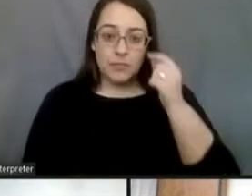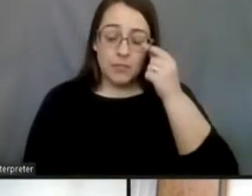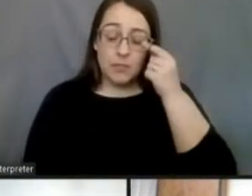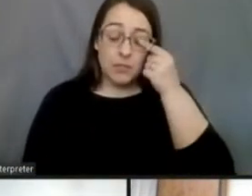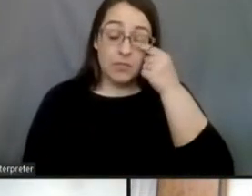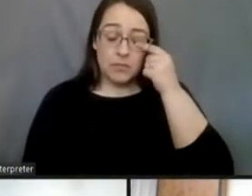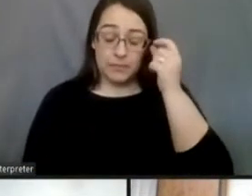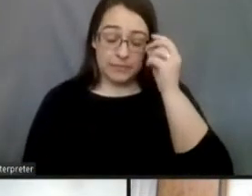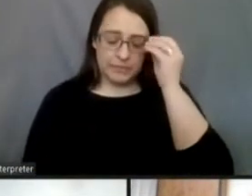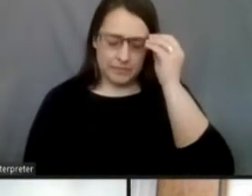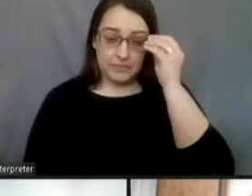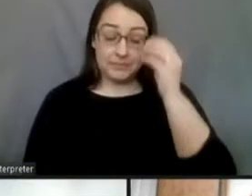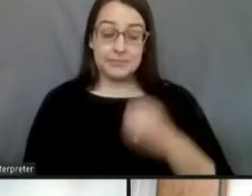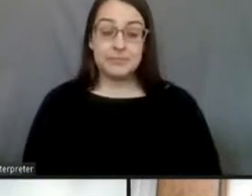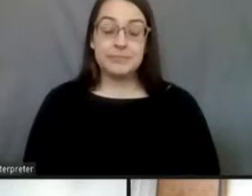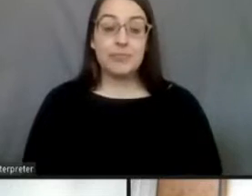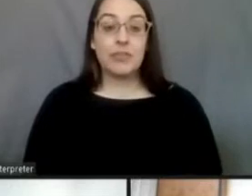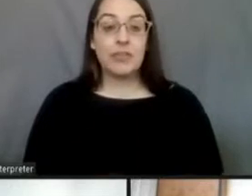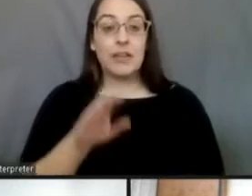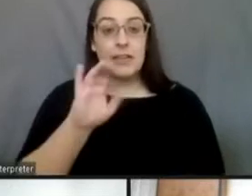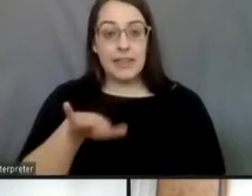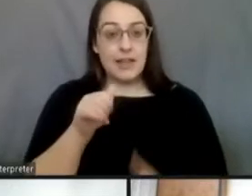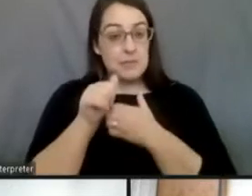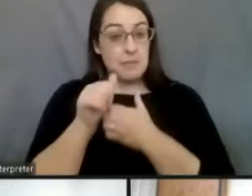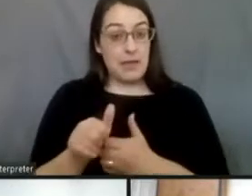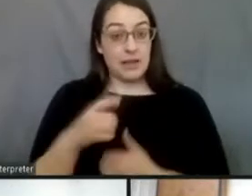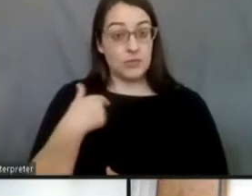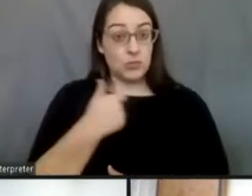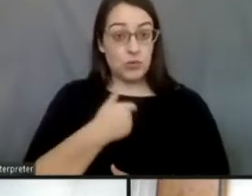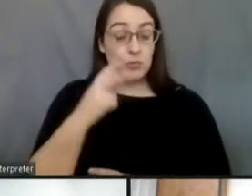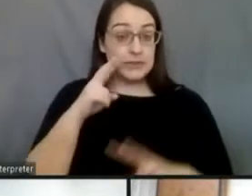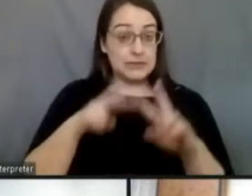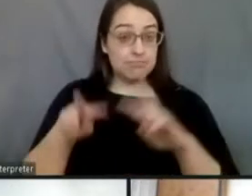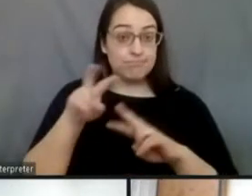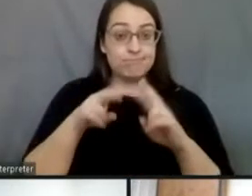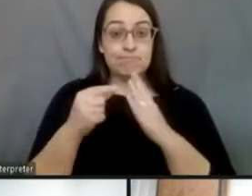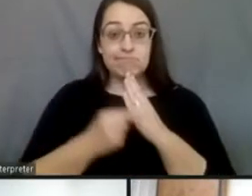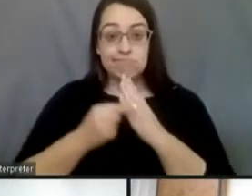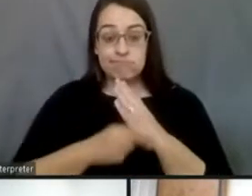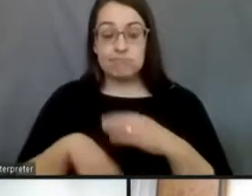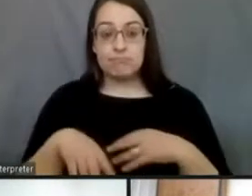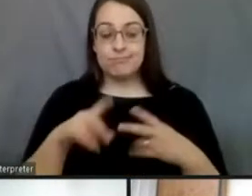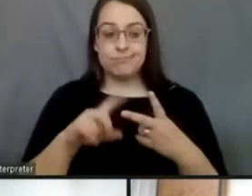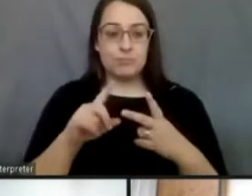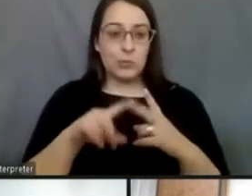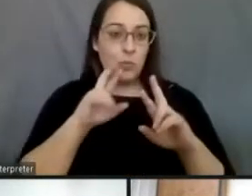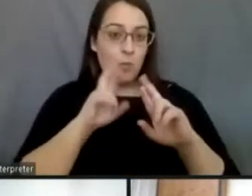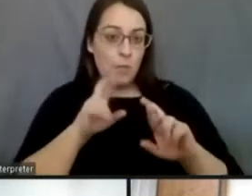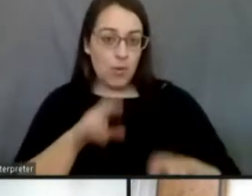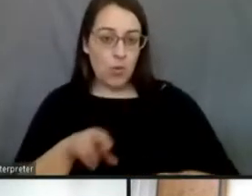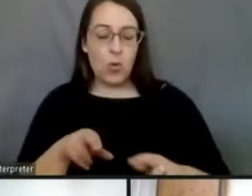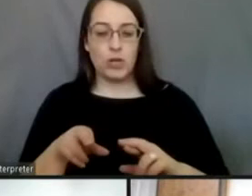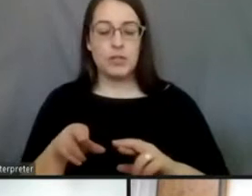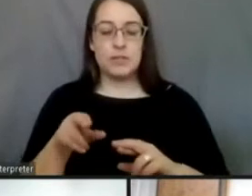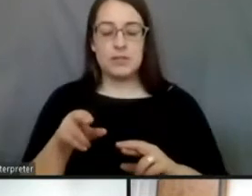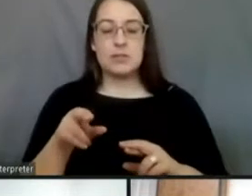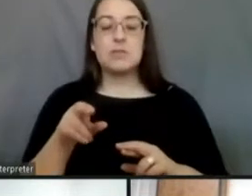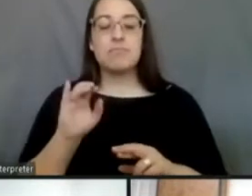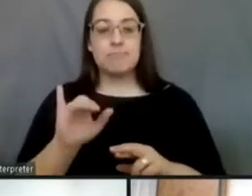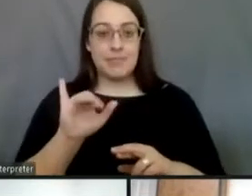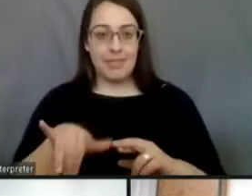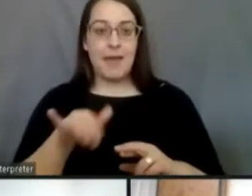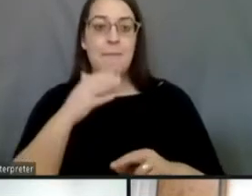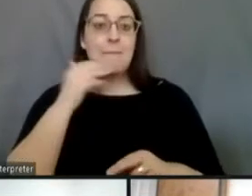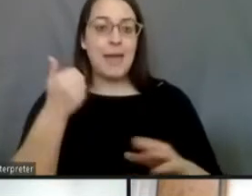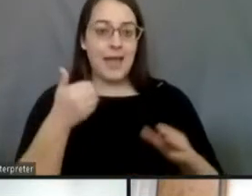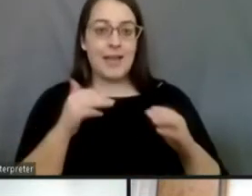that is simply, I think, based upon what we're seeing in the literature and the reports that are coming out, a way to attack